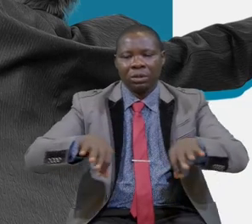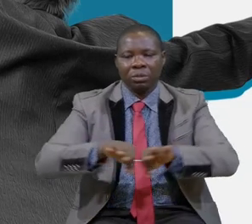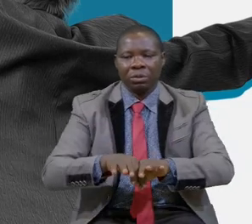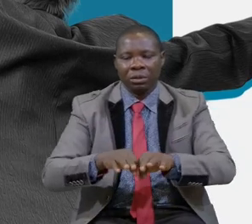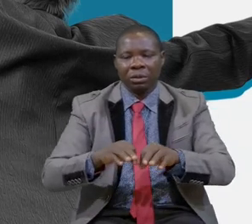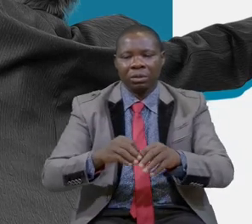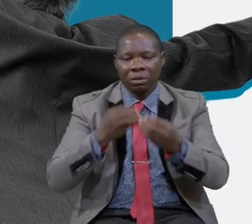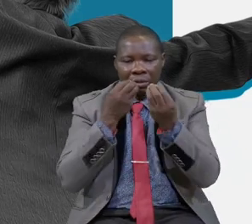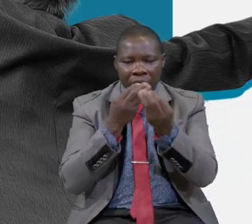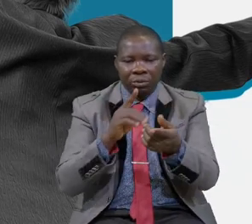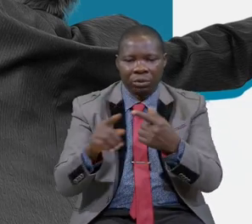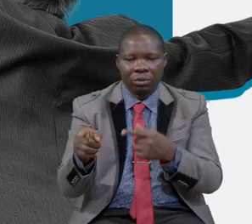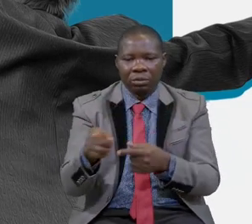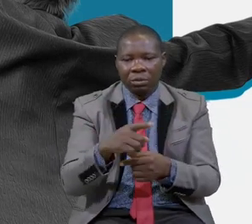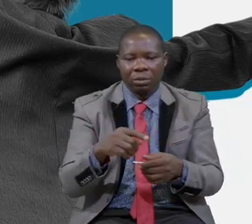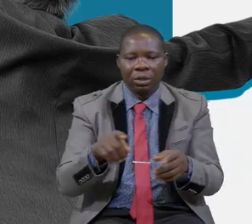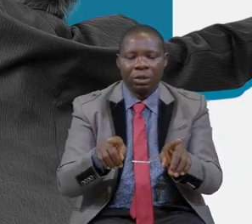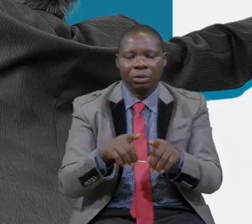so that